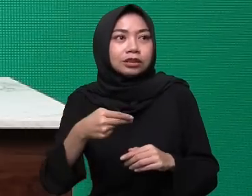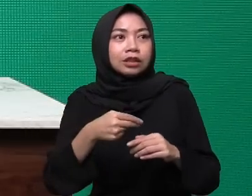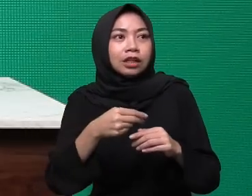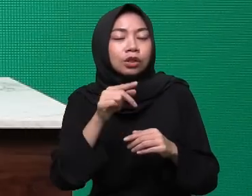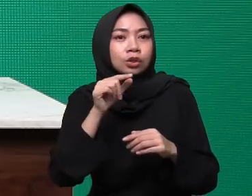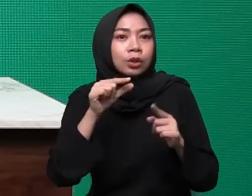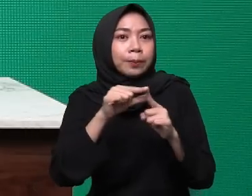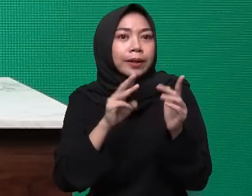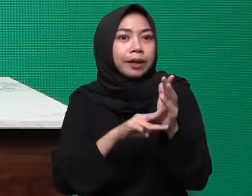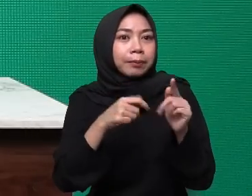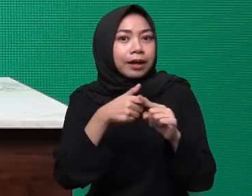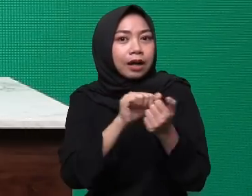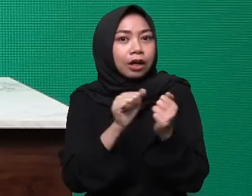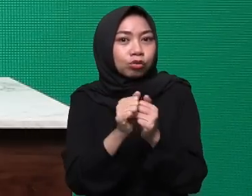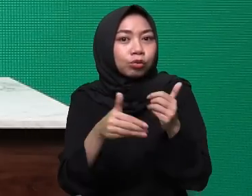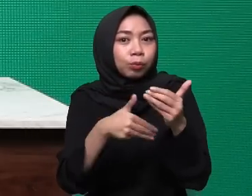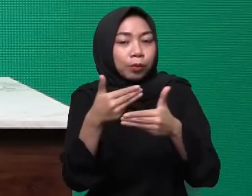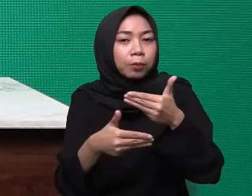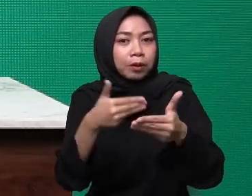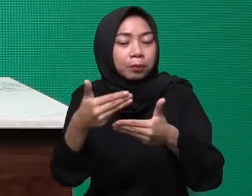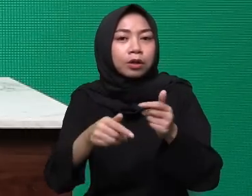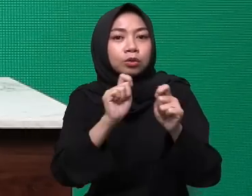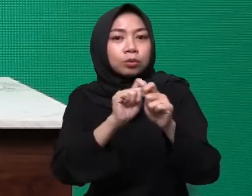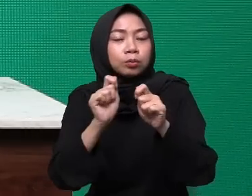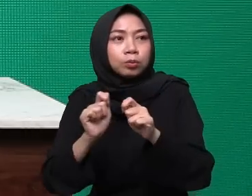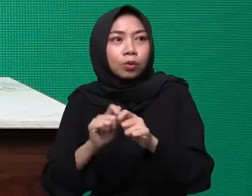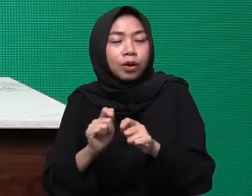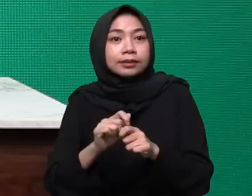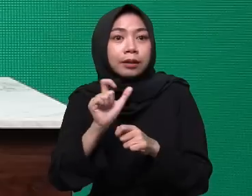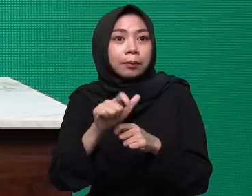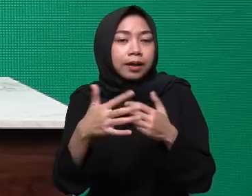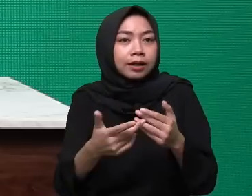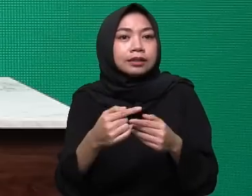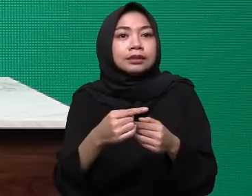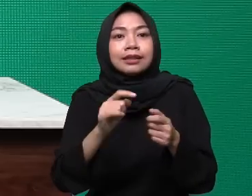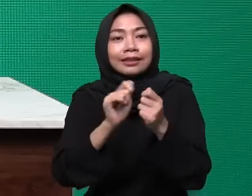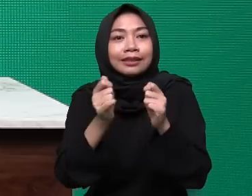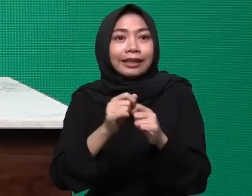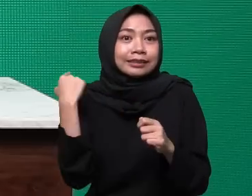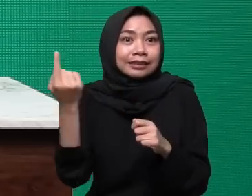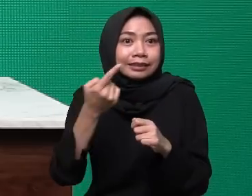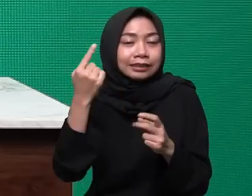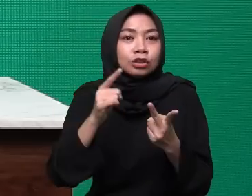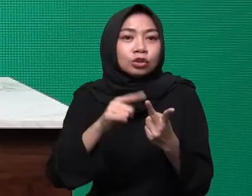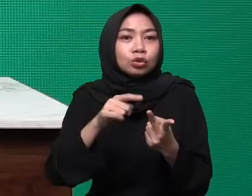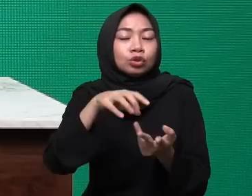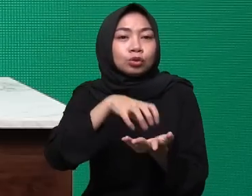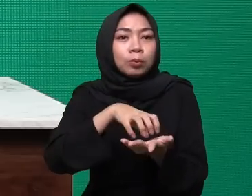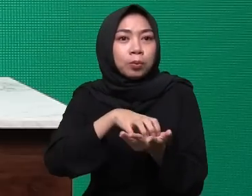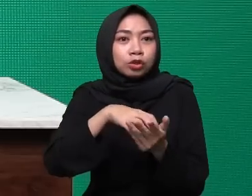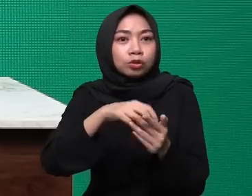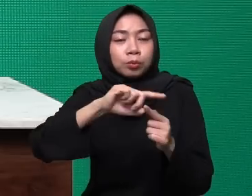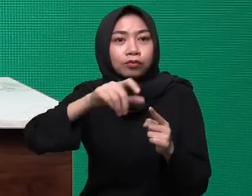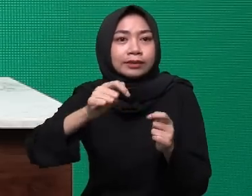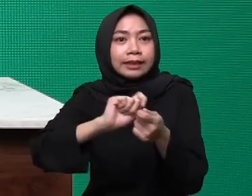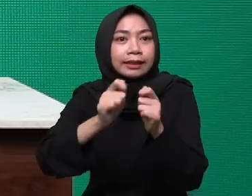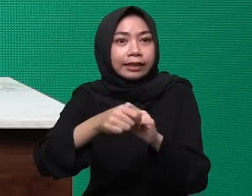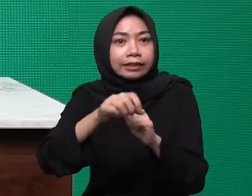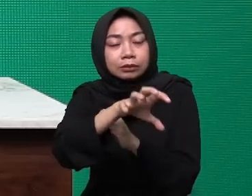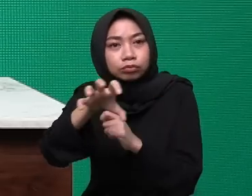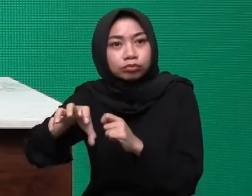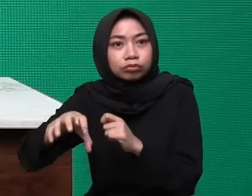FMD handling in Indonesia, starting from the national task force, provincial task force, and the regency or city task force